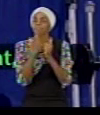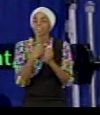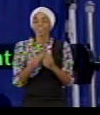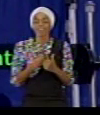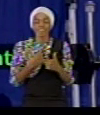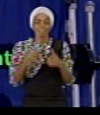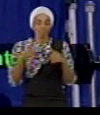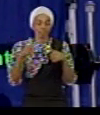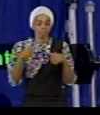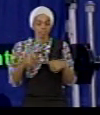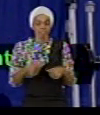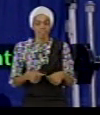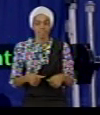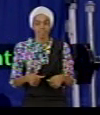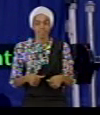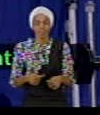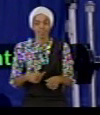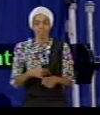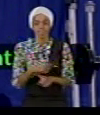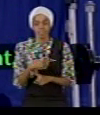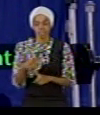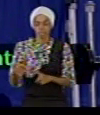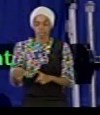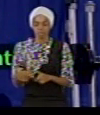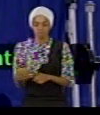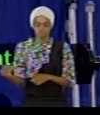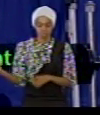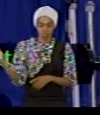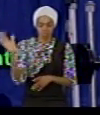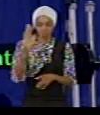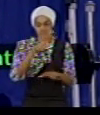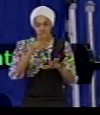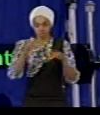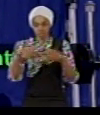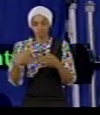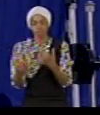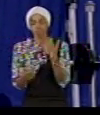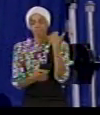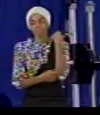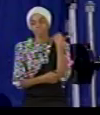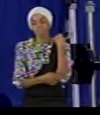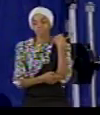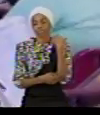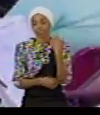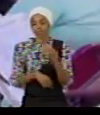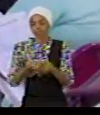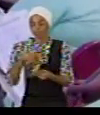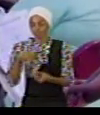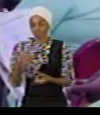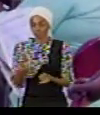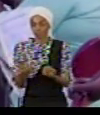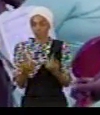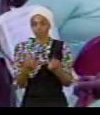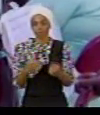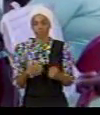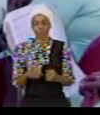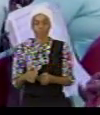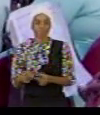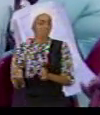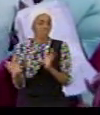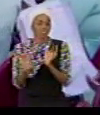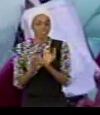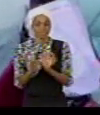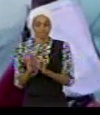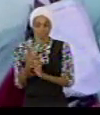abide. Let the wave of temptation roll. Jesus, keep me